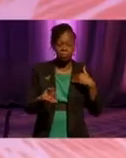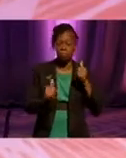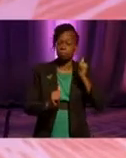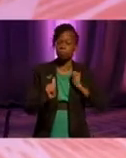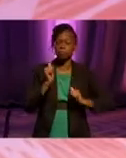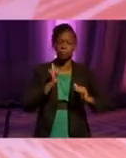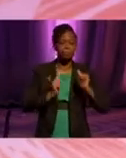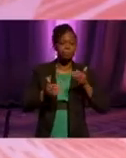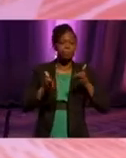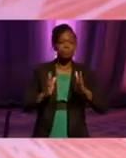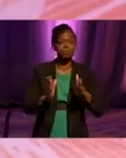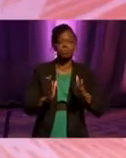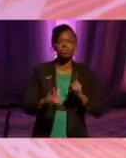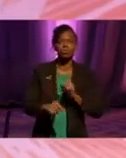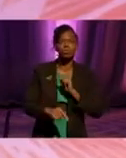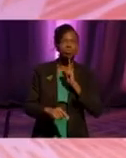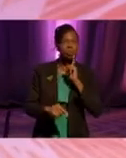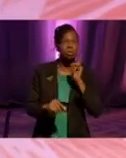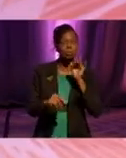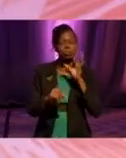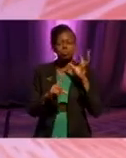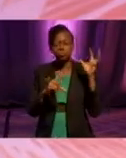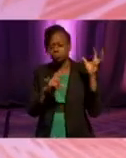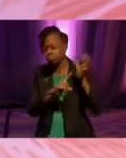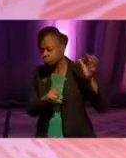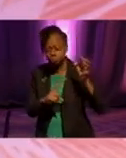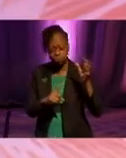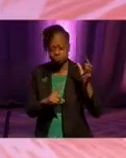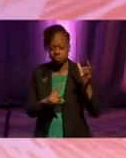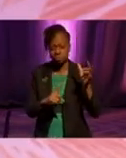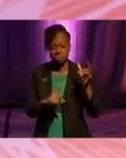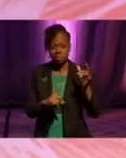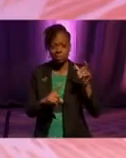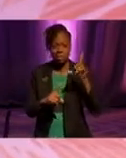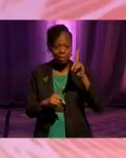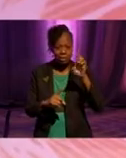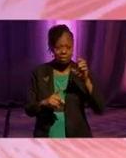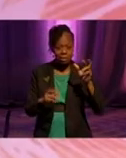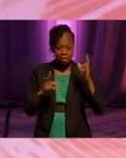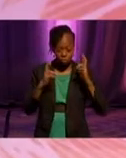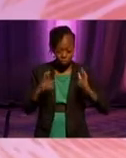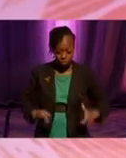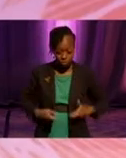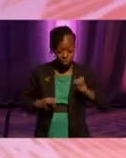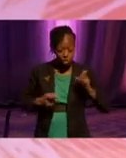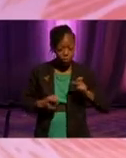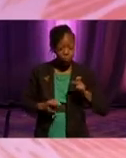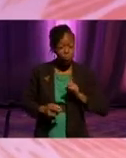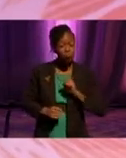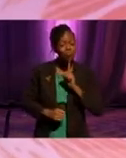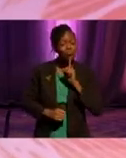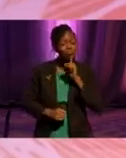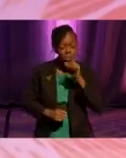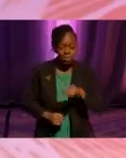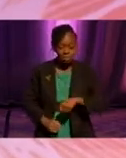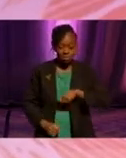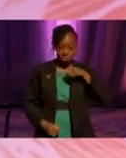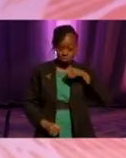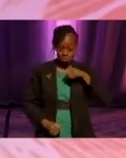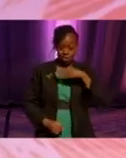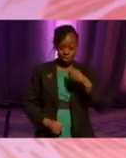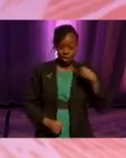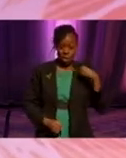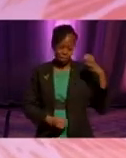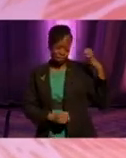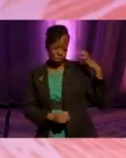a way that is so exceptional that DC residents should be extremely proud, and I know I'm proud as their boss. So I want to